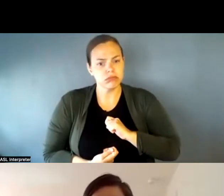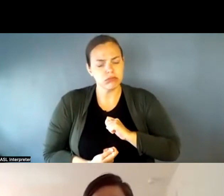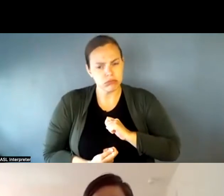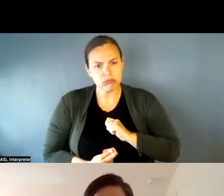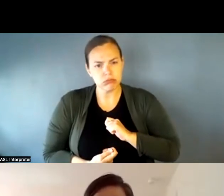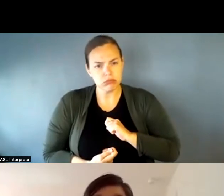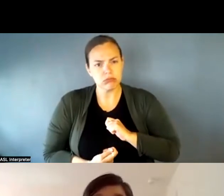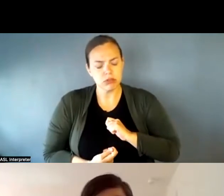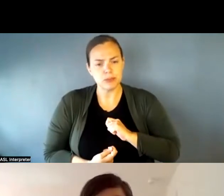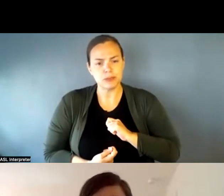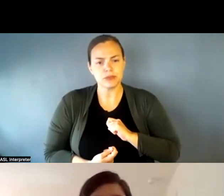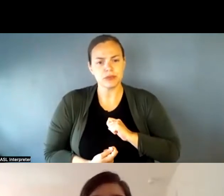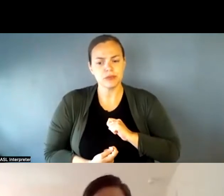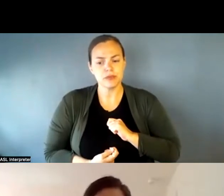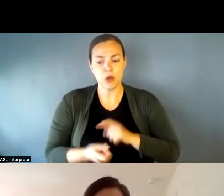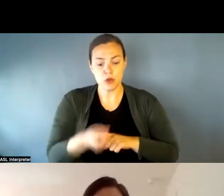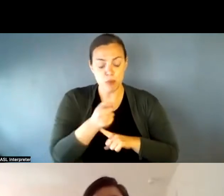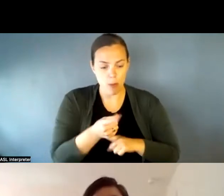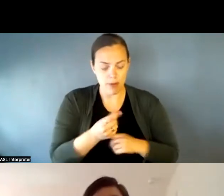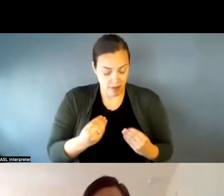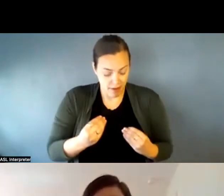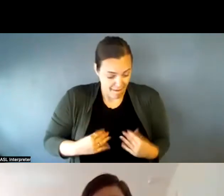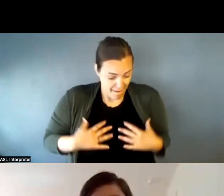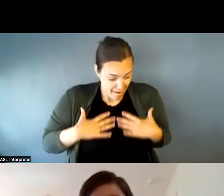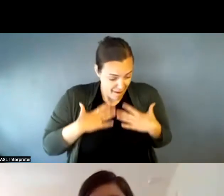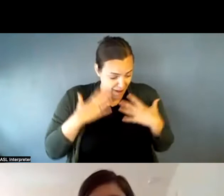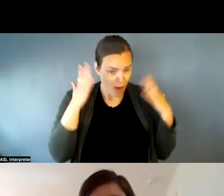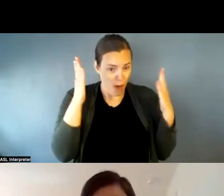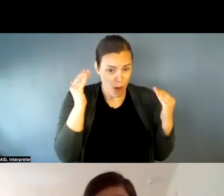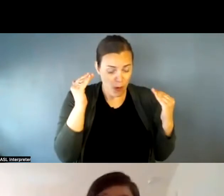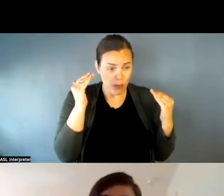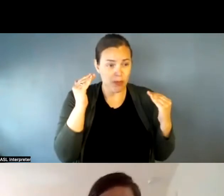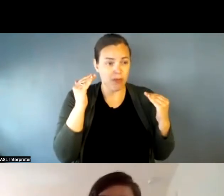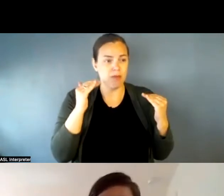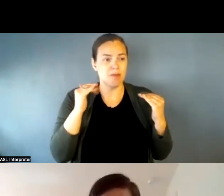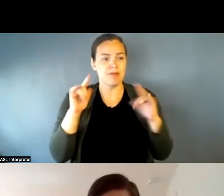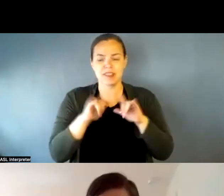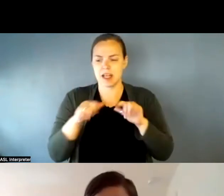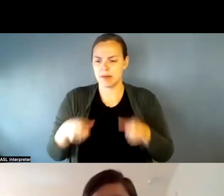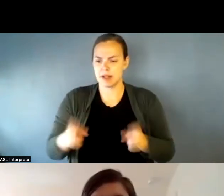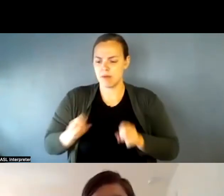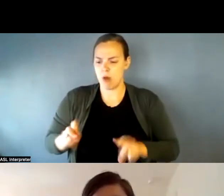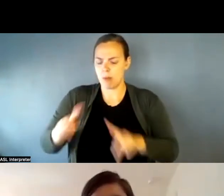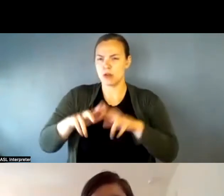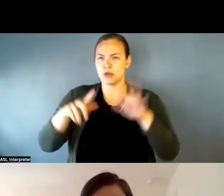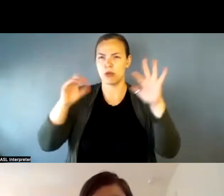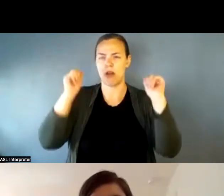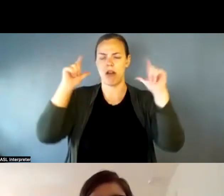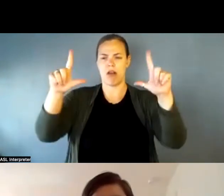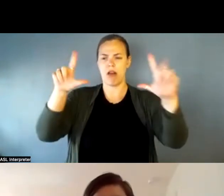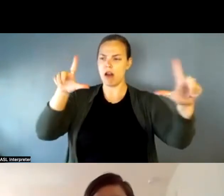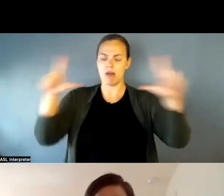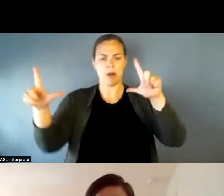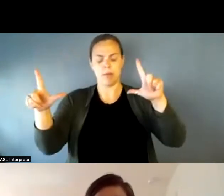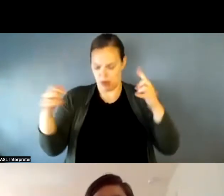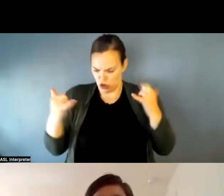it gives me hope, and it gives me like a way to think differently about the future, like think differently about the present,